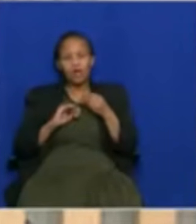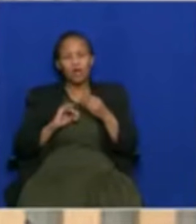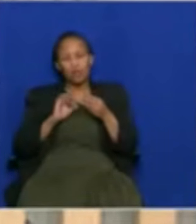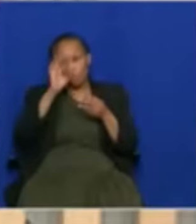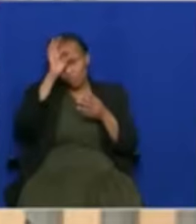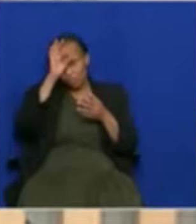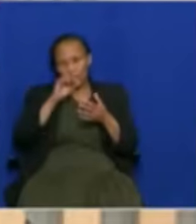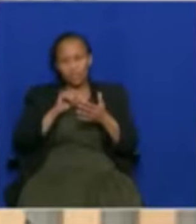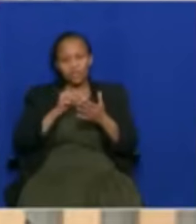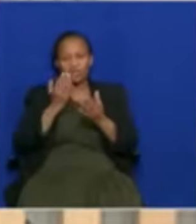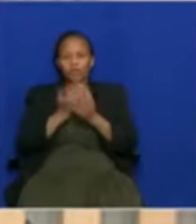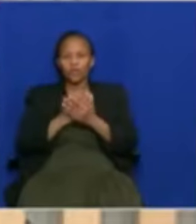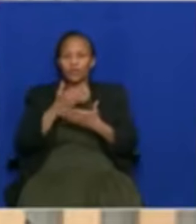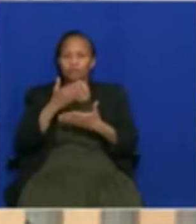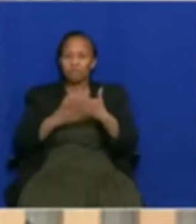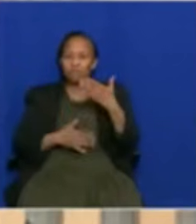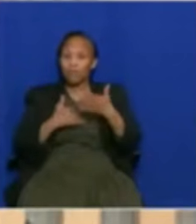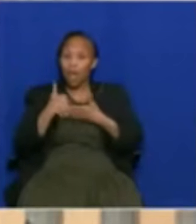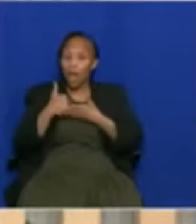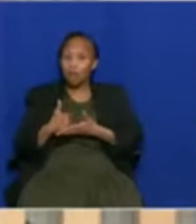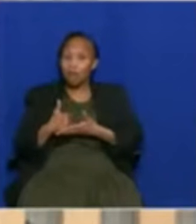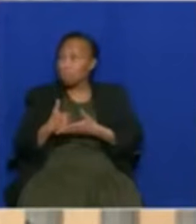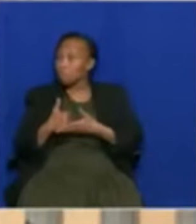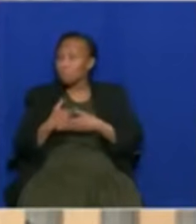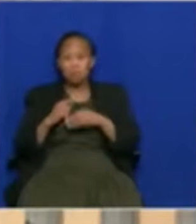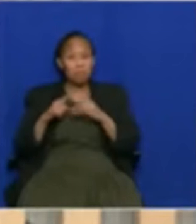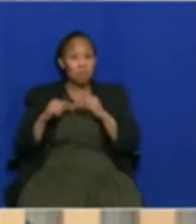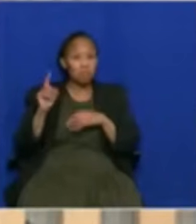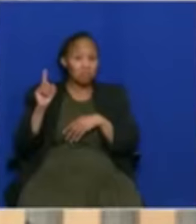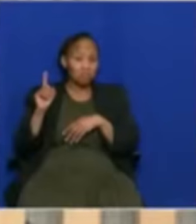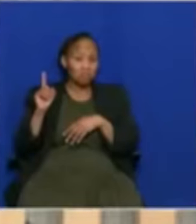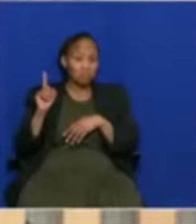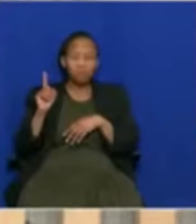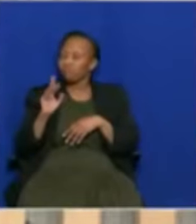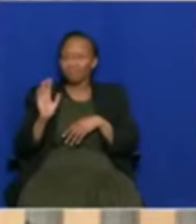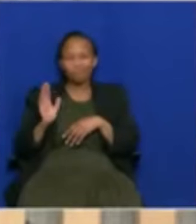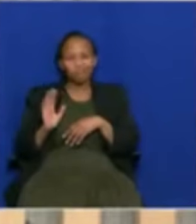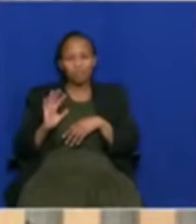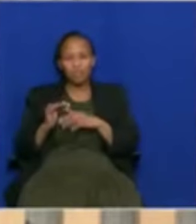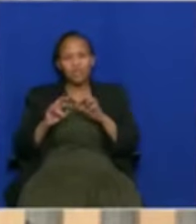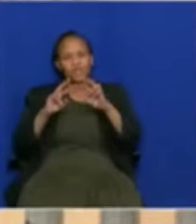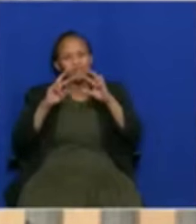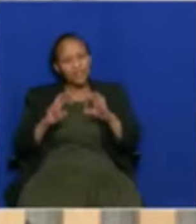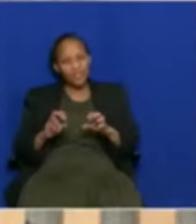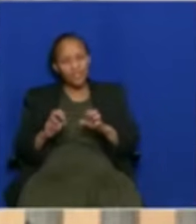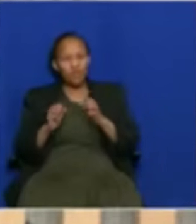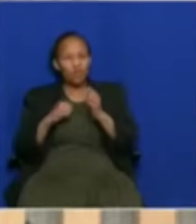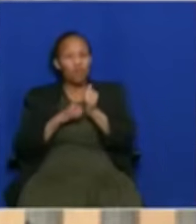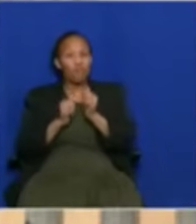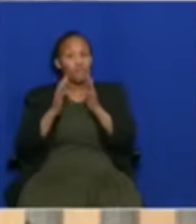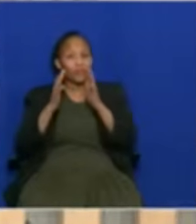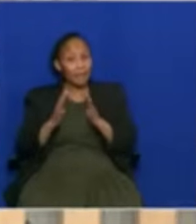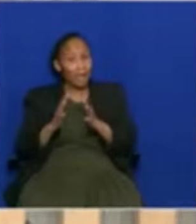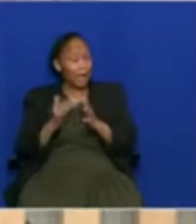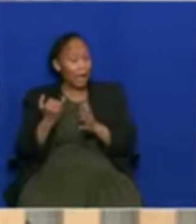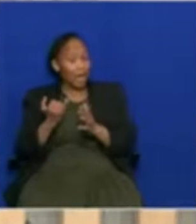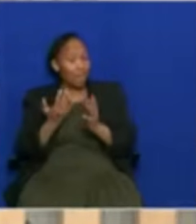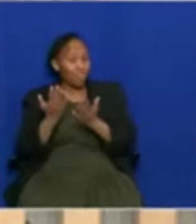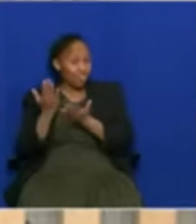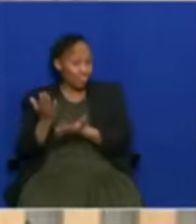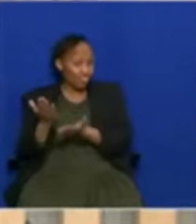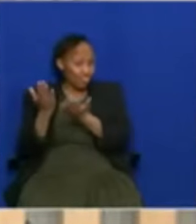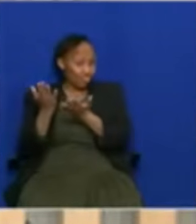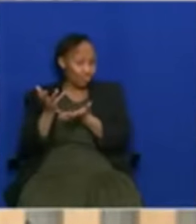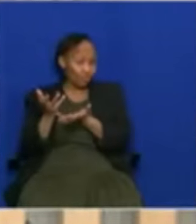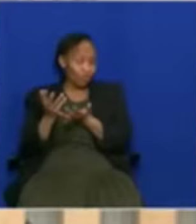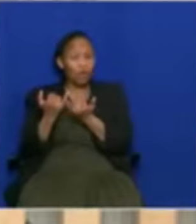Mukwele. For an investigating officer such as yourself, who is looking into the manipulation of